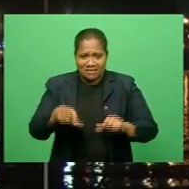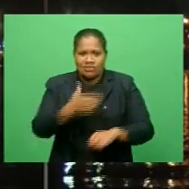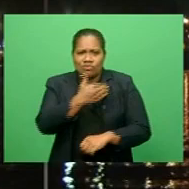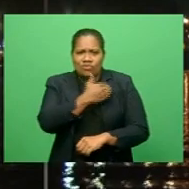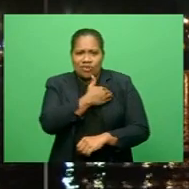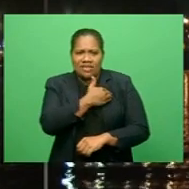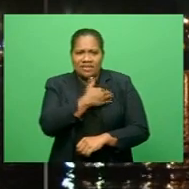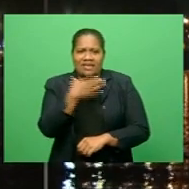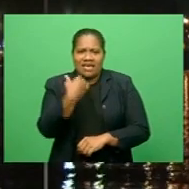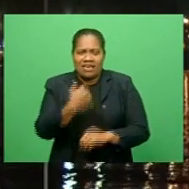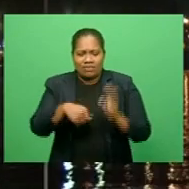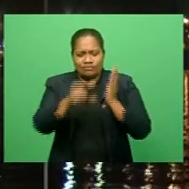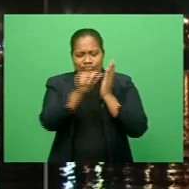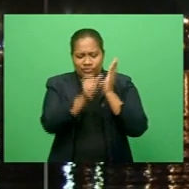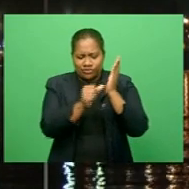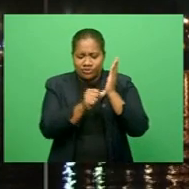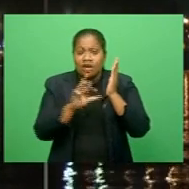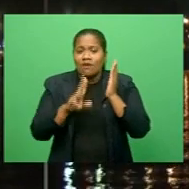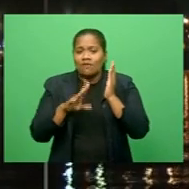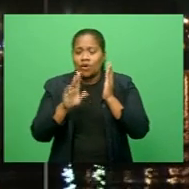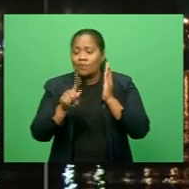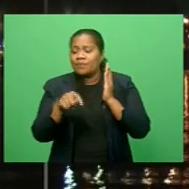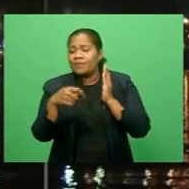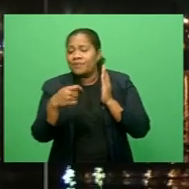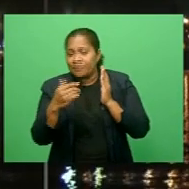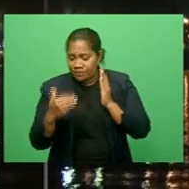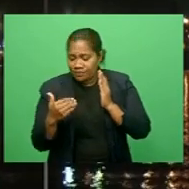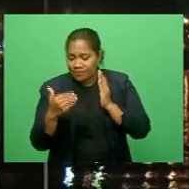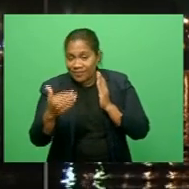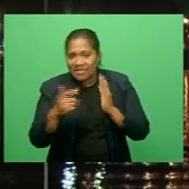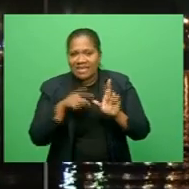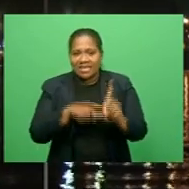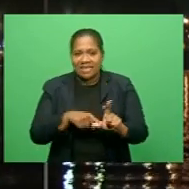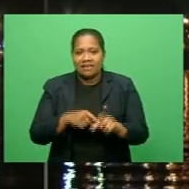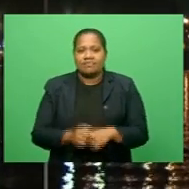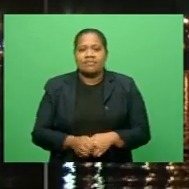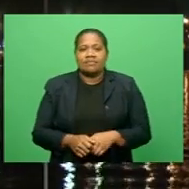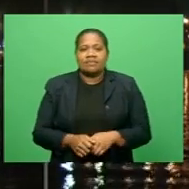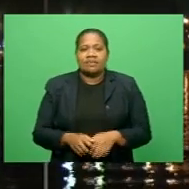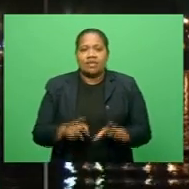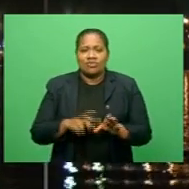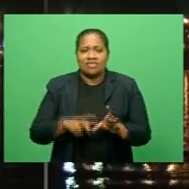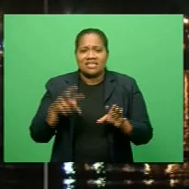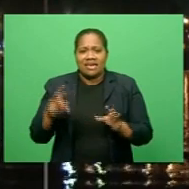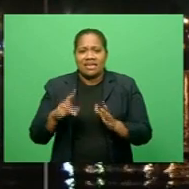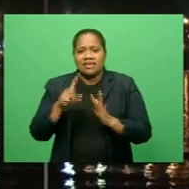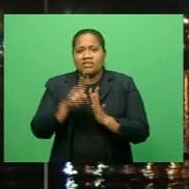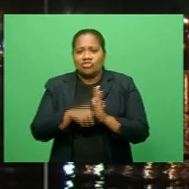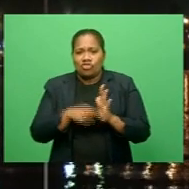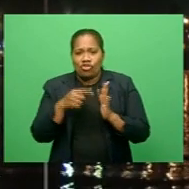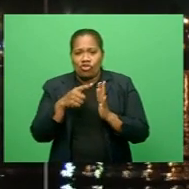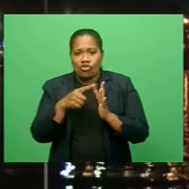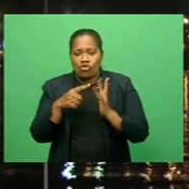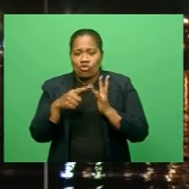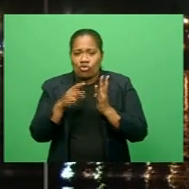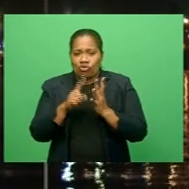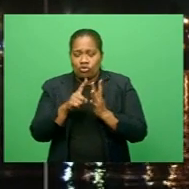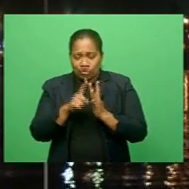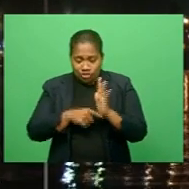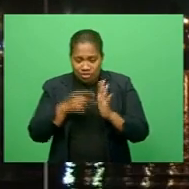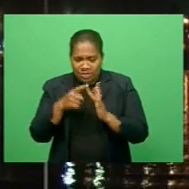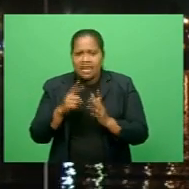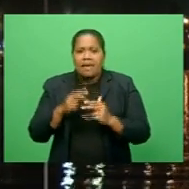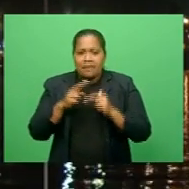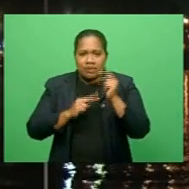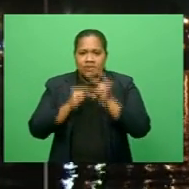for the coming year. As part of his opening address, Major General retired Chiochi Kondrote reiterated that building economic